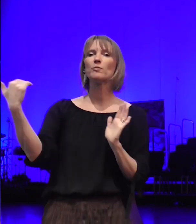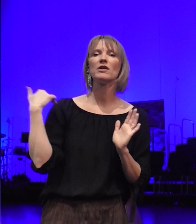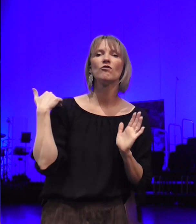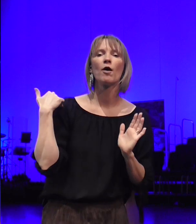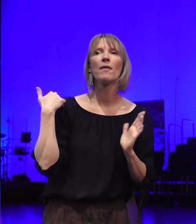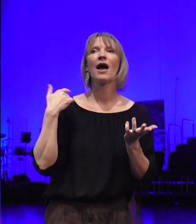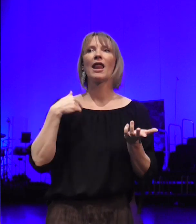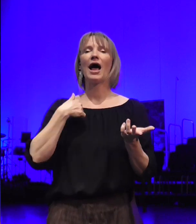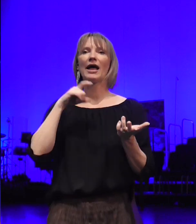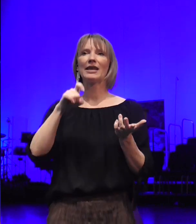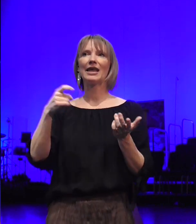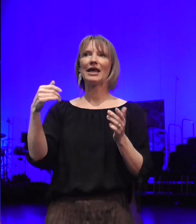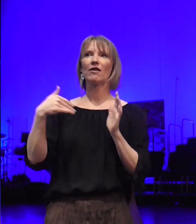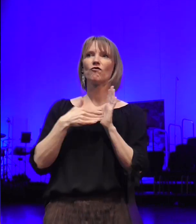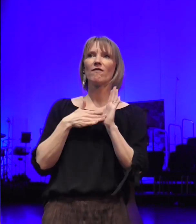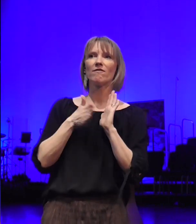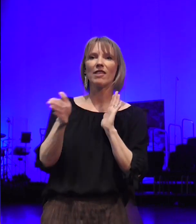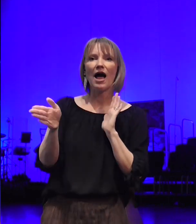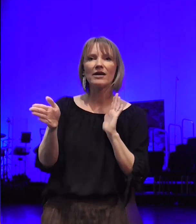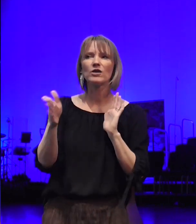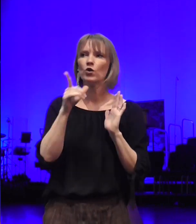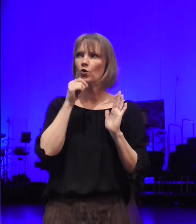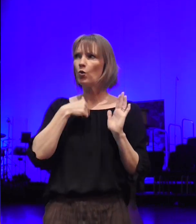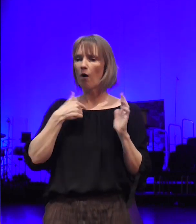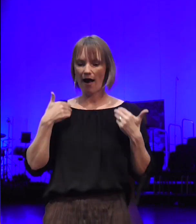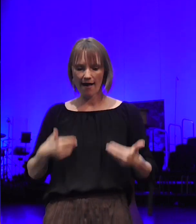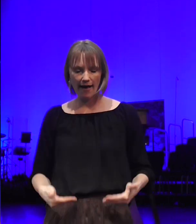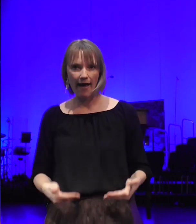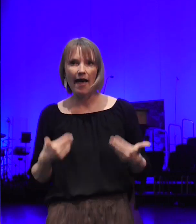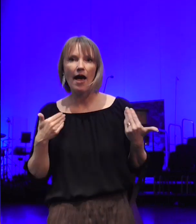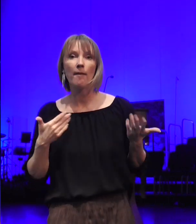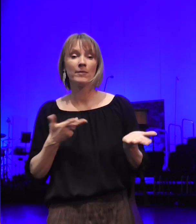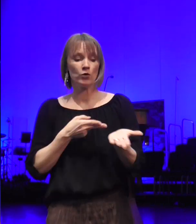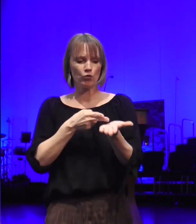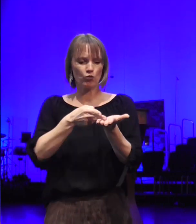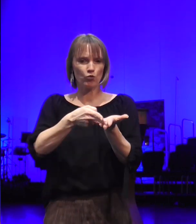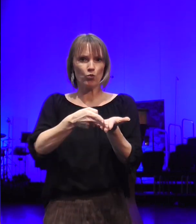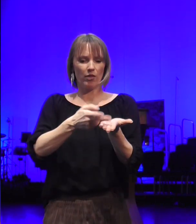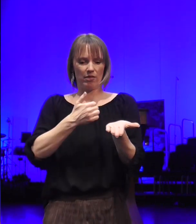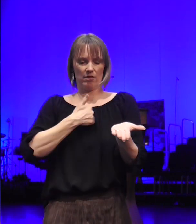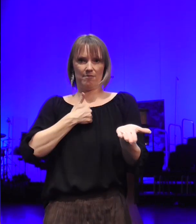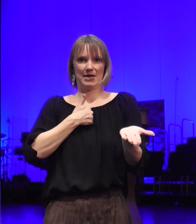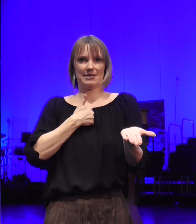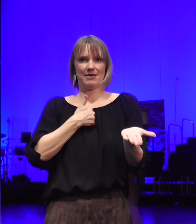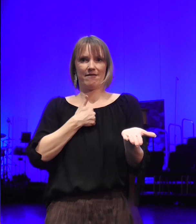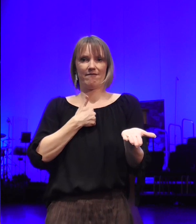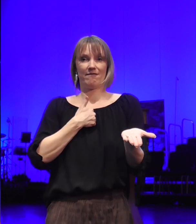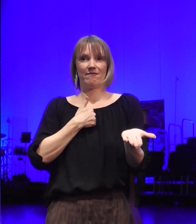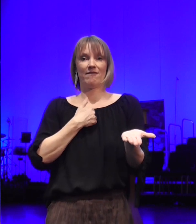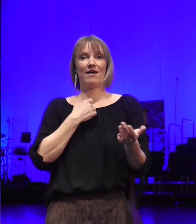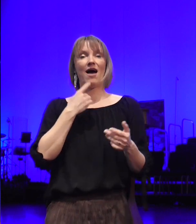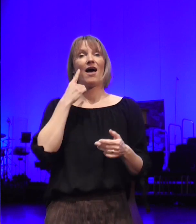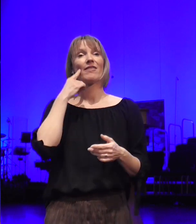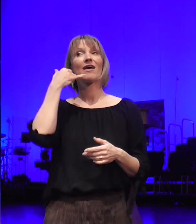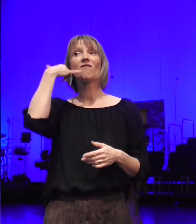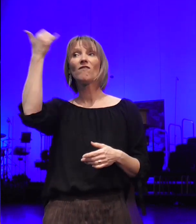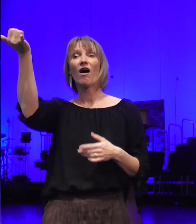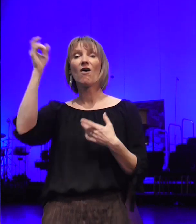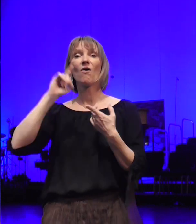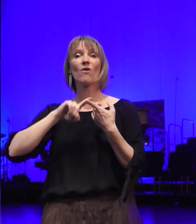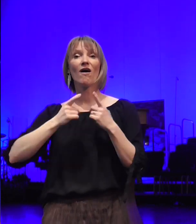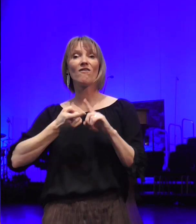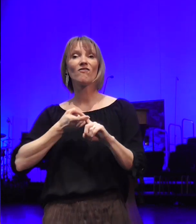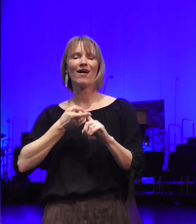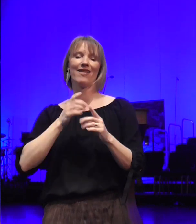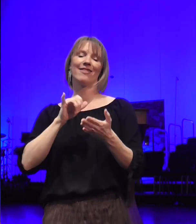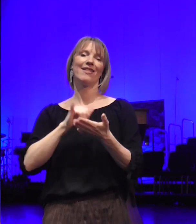be reflected back about who I am and the truth of myself. And I think that phoning a friend is a